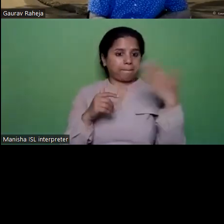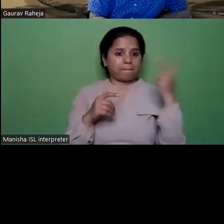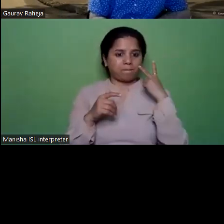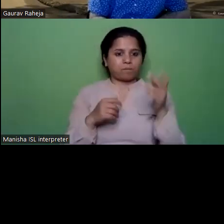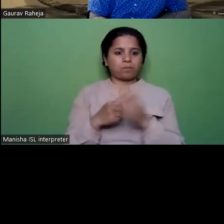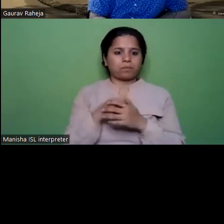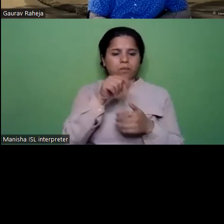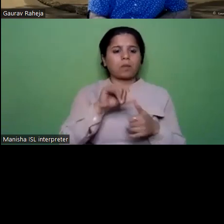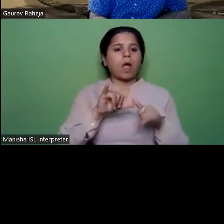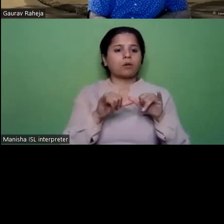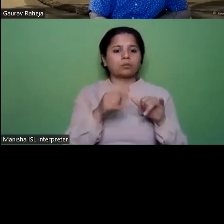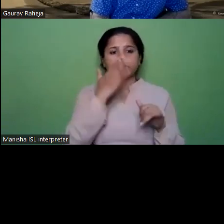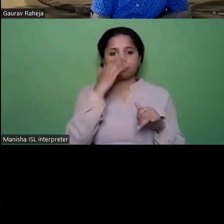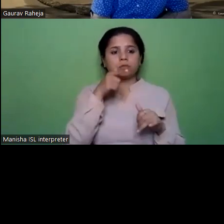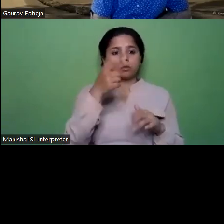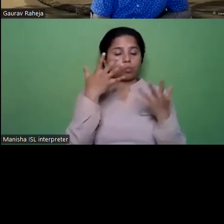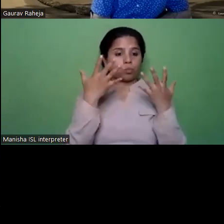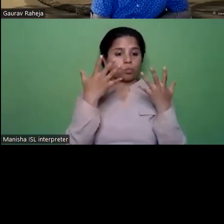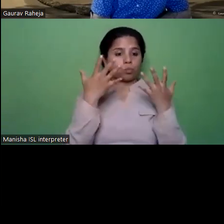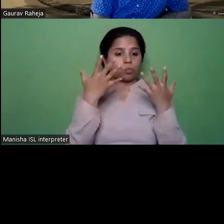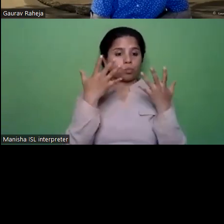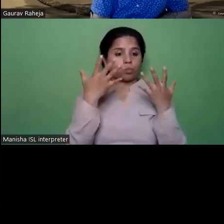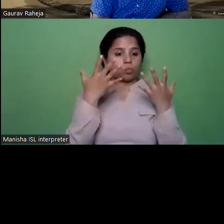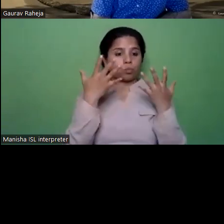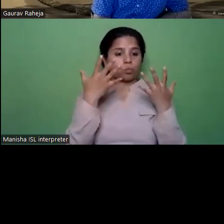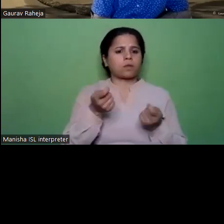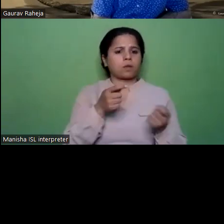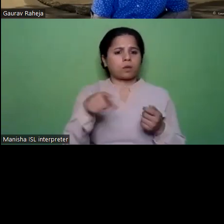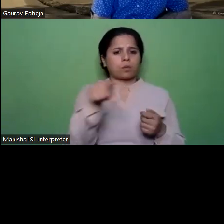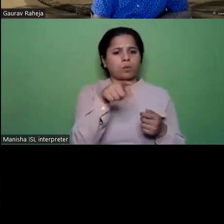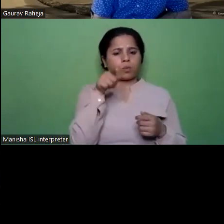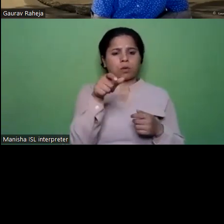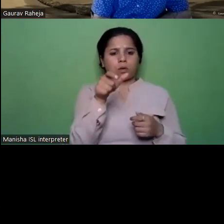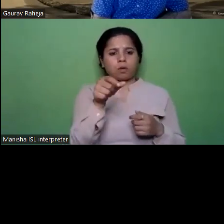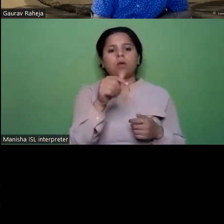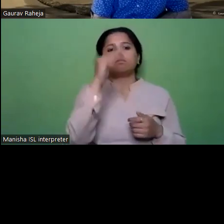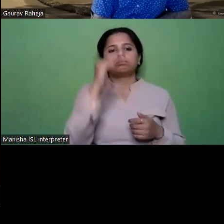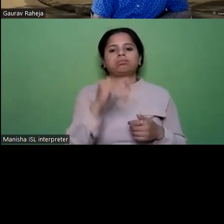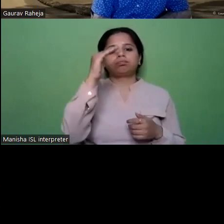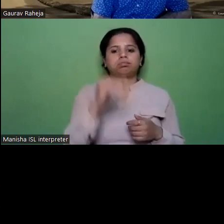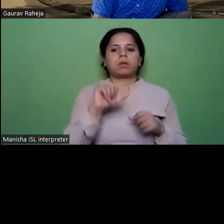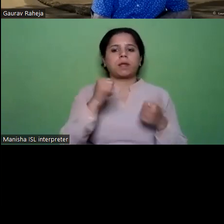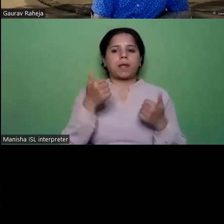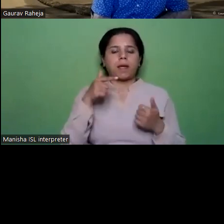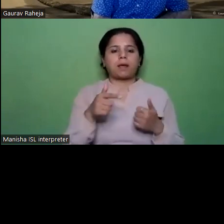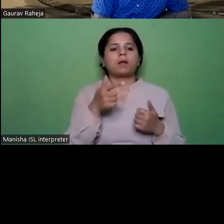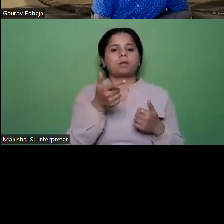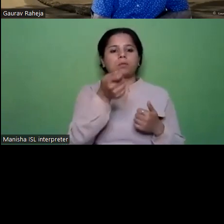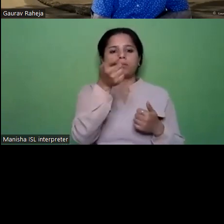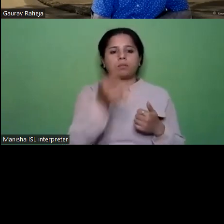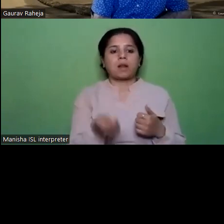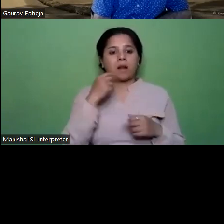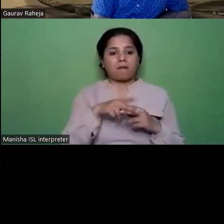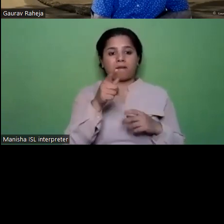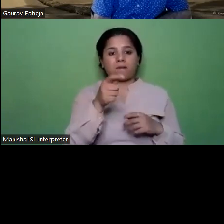adjustable mirror. You can control the angles of the mirror through this device. This is a kind of pulley. So if you move it in